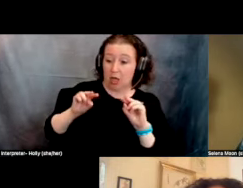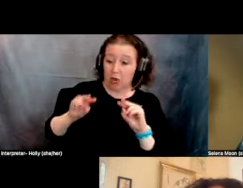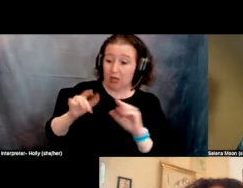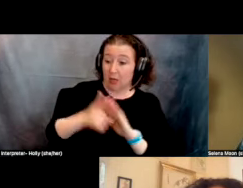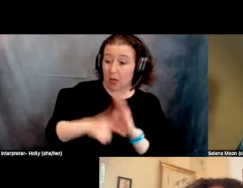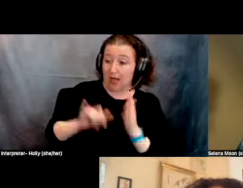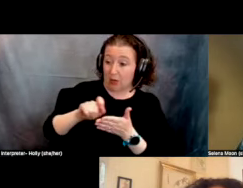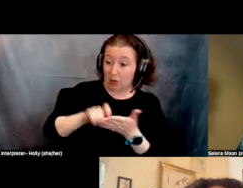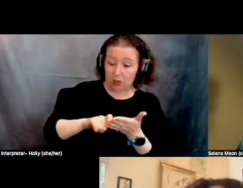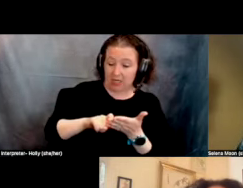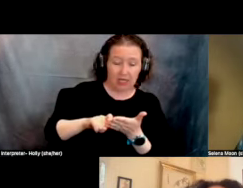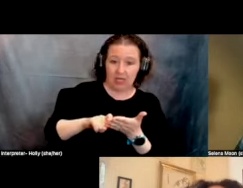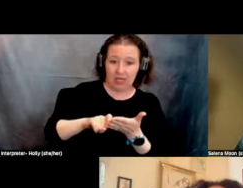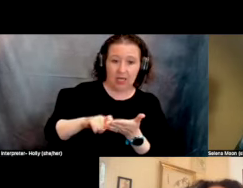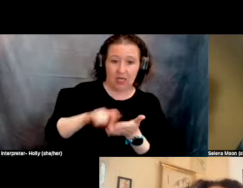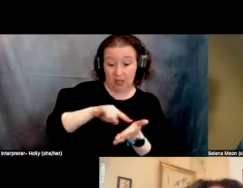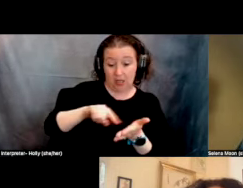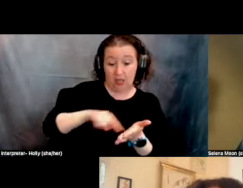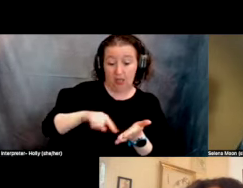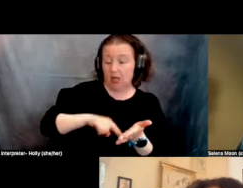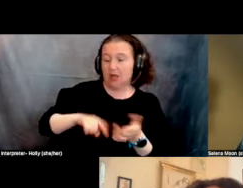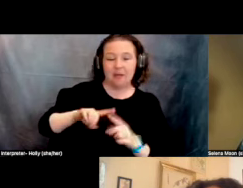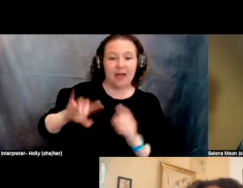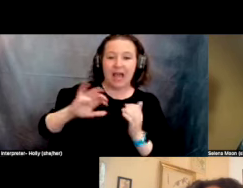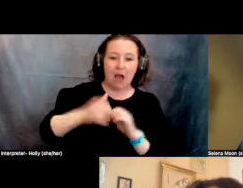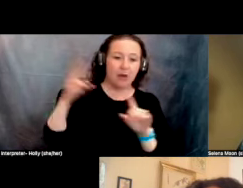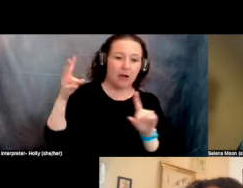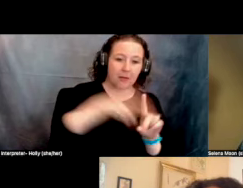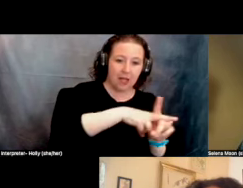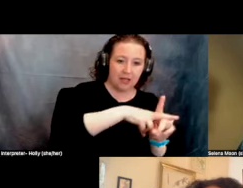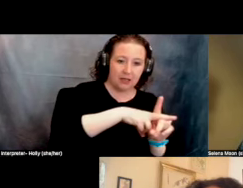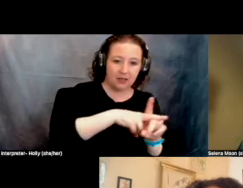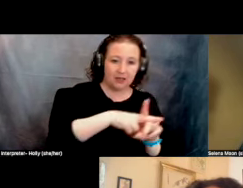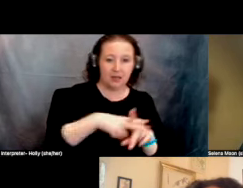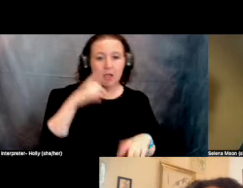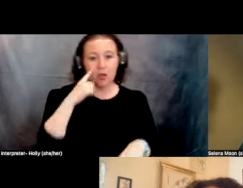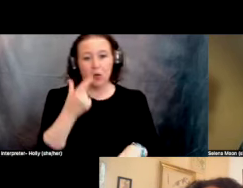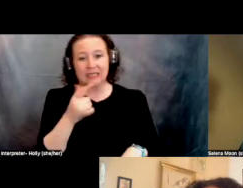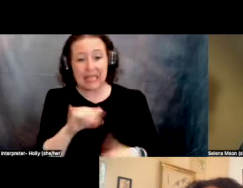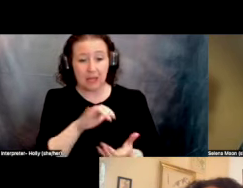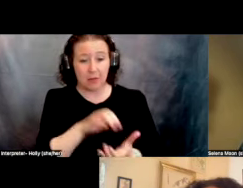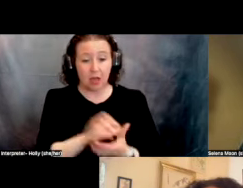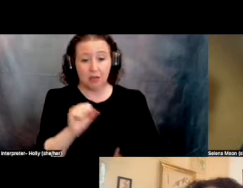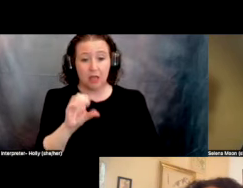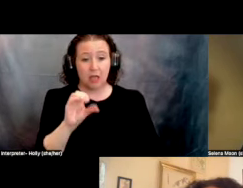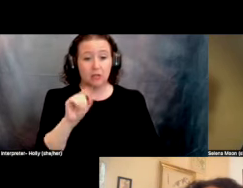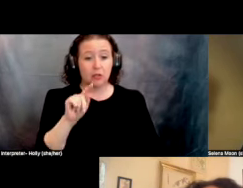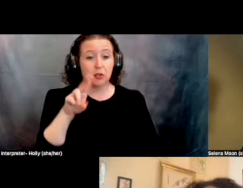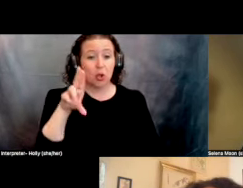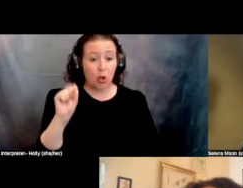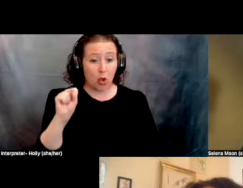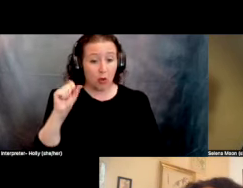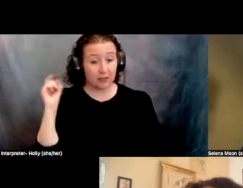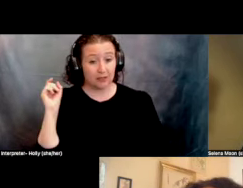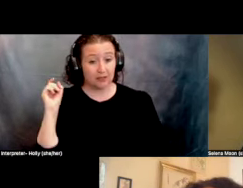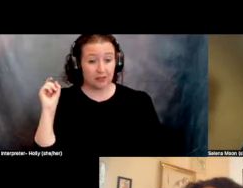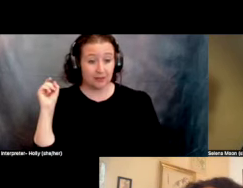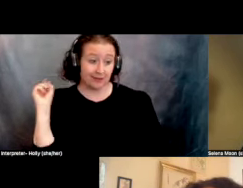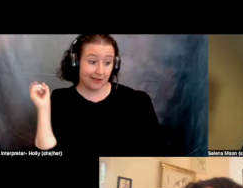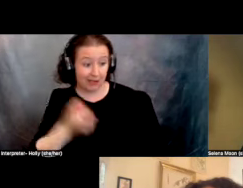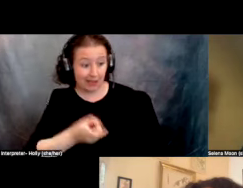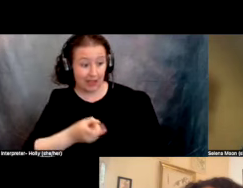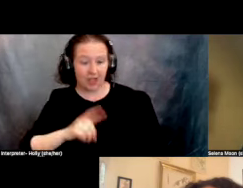it is applied." Because even mm-hmm. with gay marriage being, you know, SCOTUS like, granting it, gay couples are still getting restricted to get a wedding